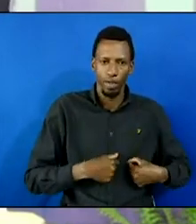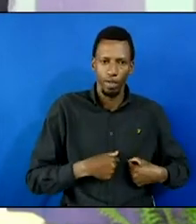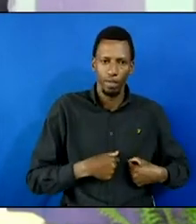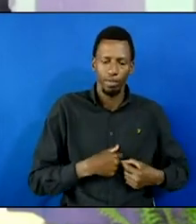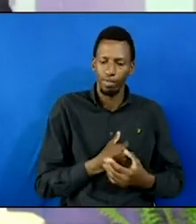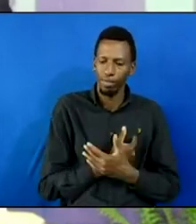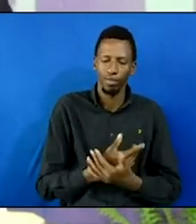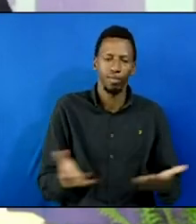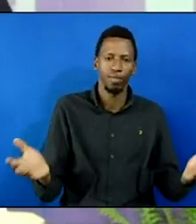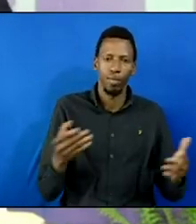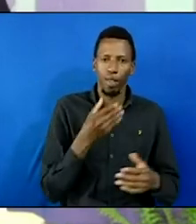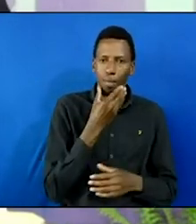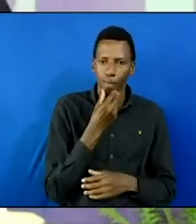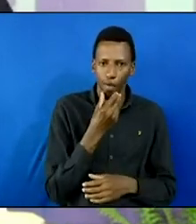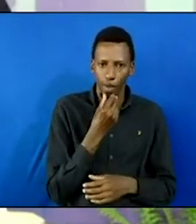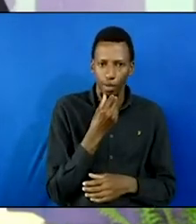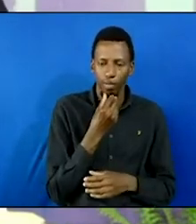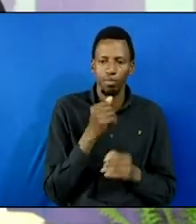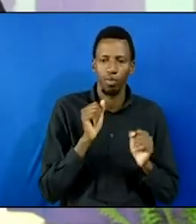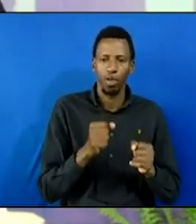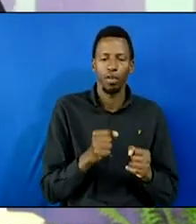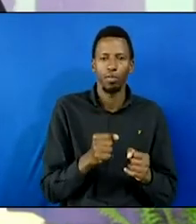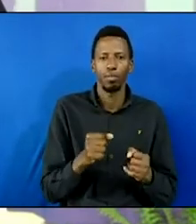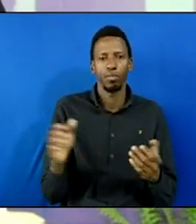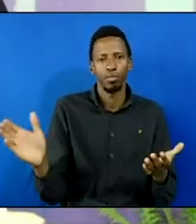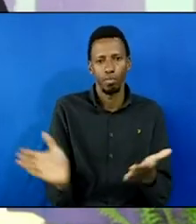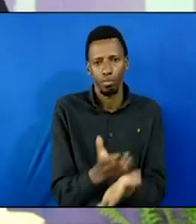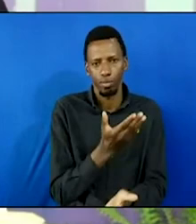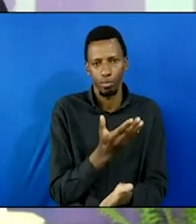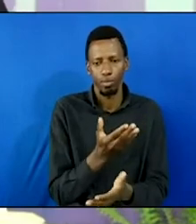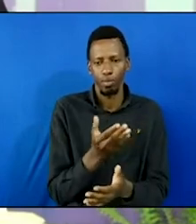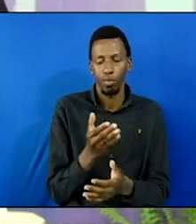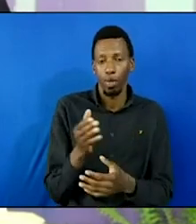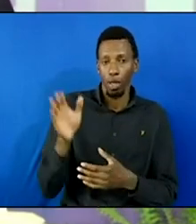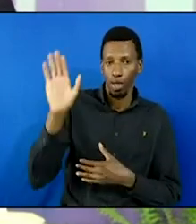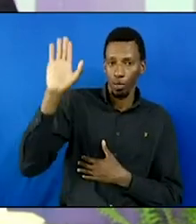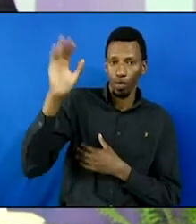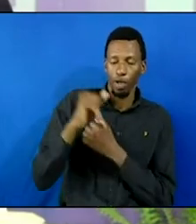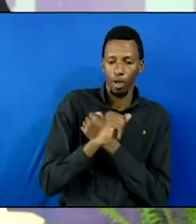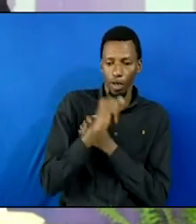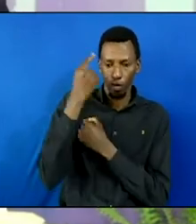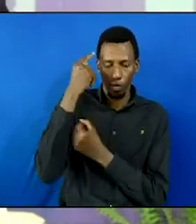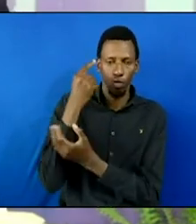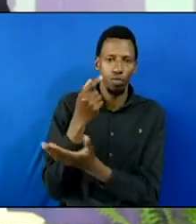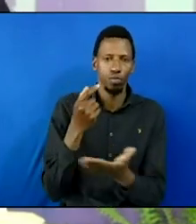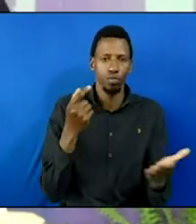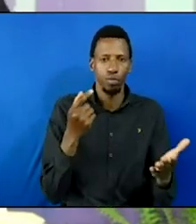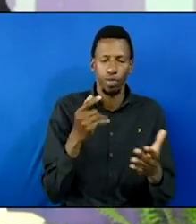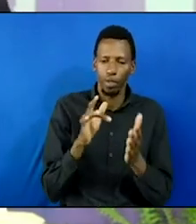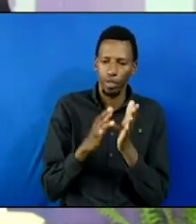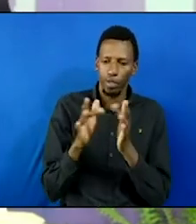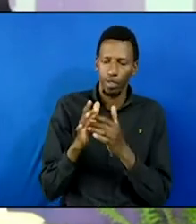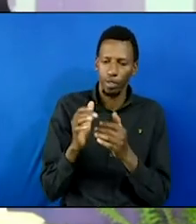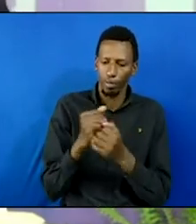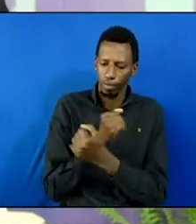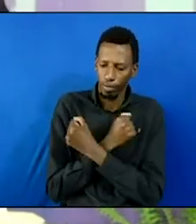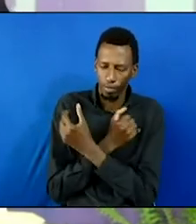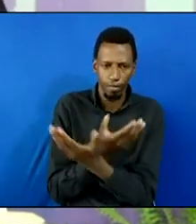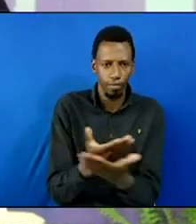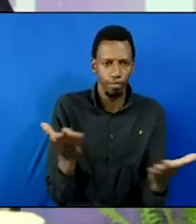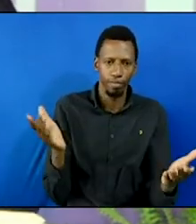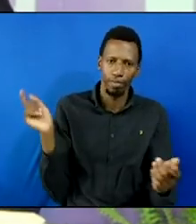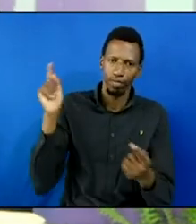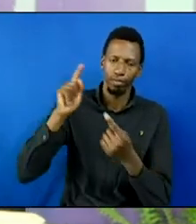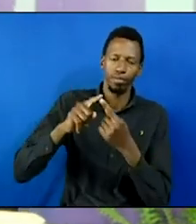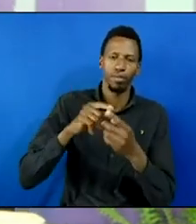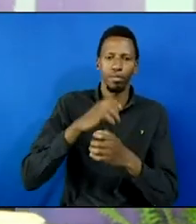heartlessness of men could take away the love that he had for them. He loved them to the very end.